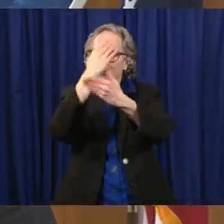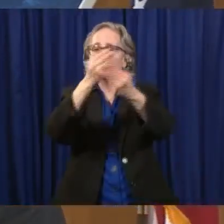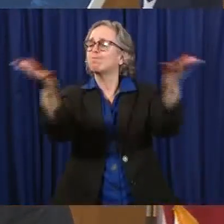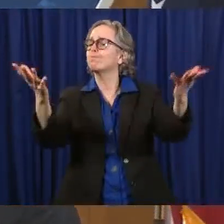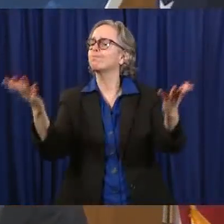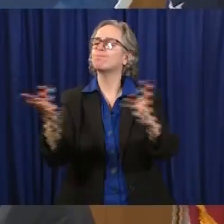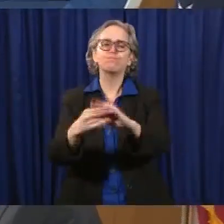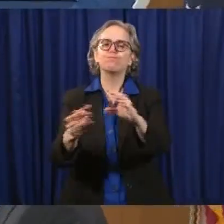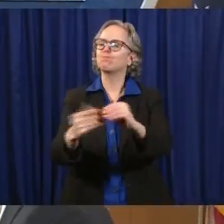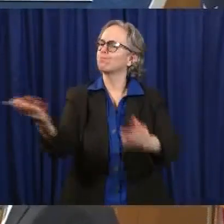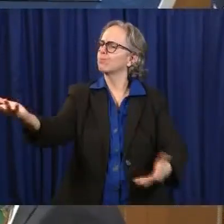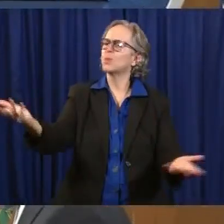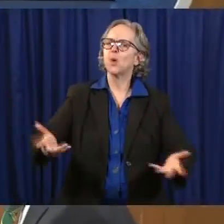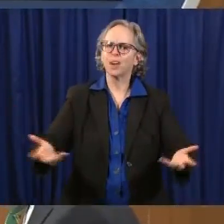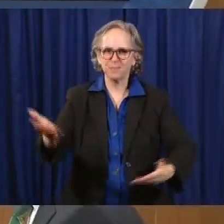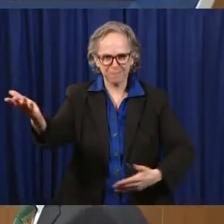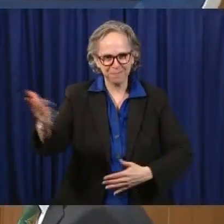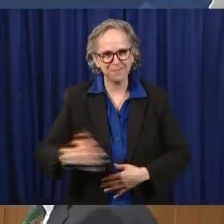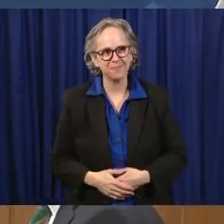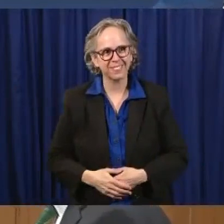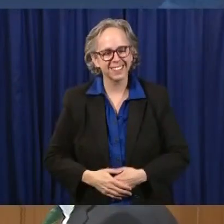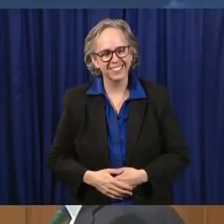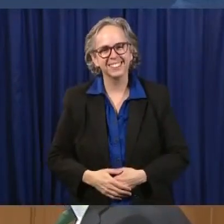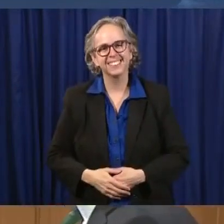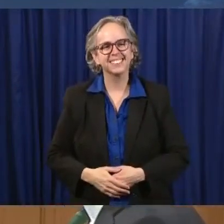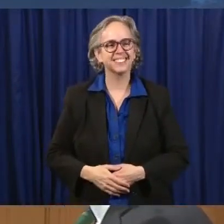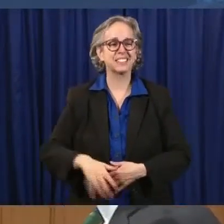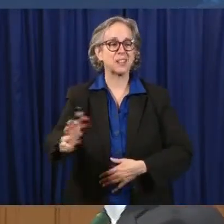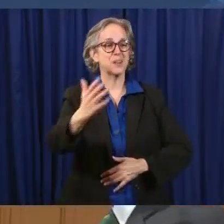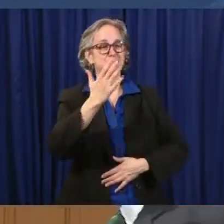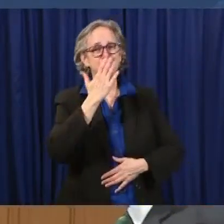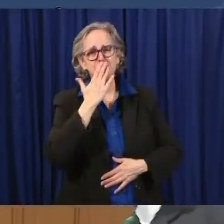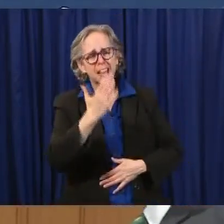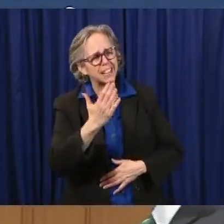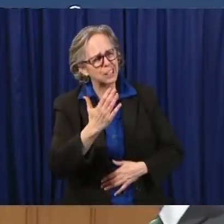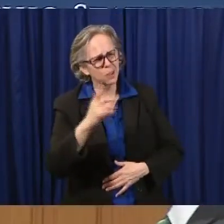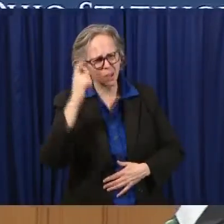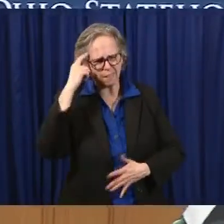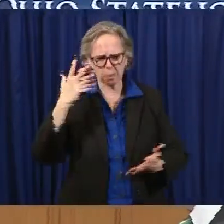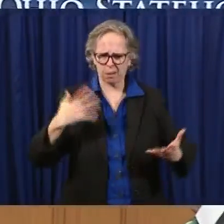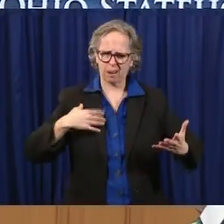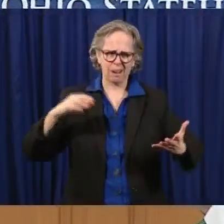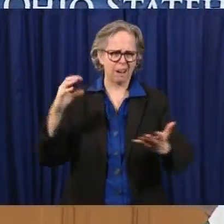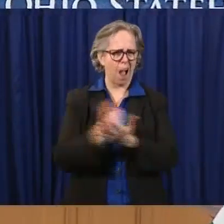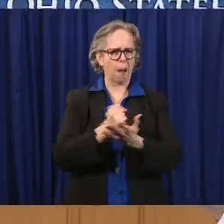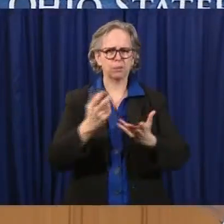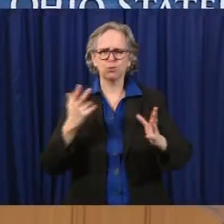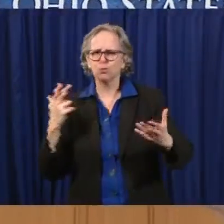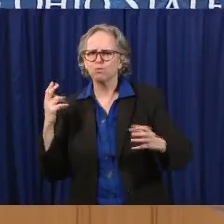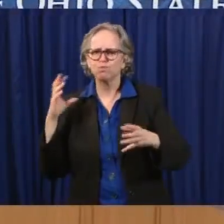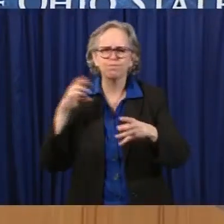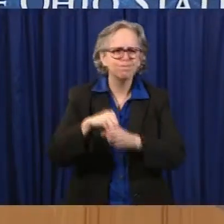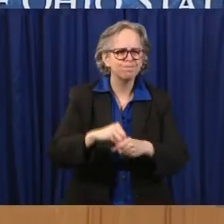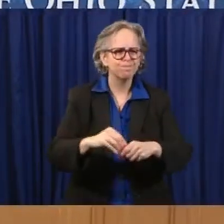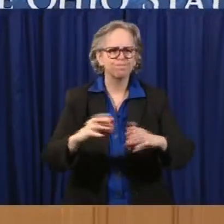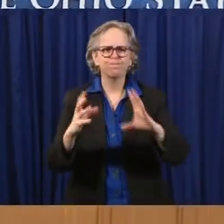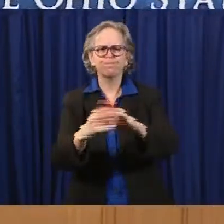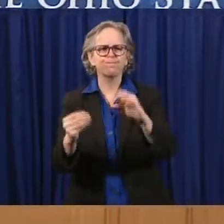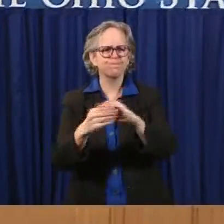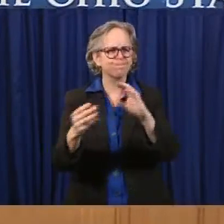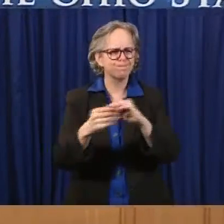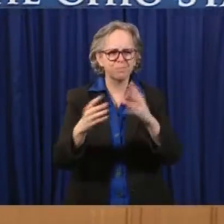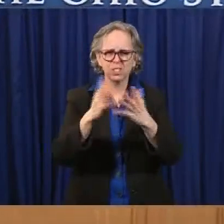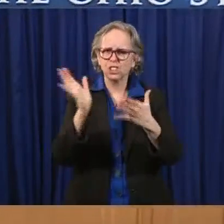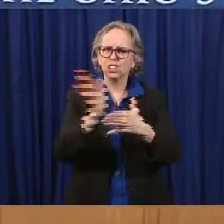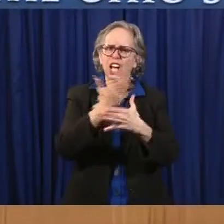today? Well, thank you, Governor, for the chance to join you and share with you